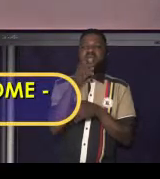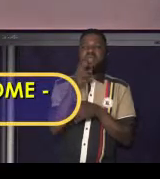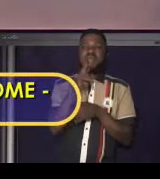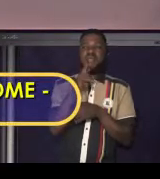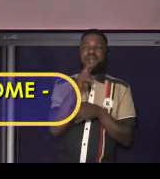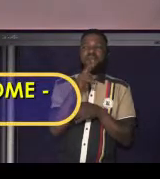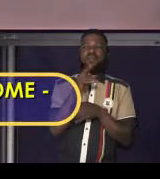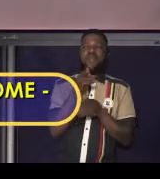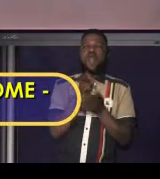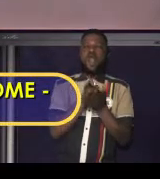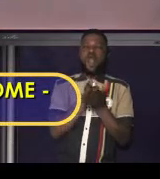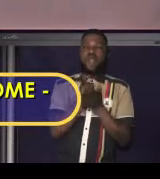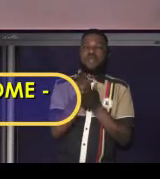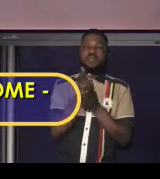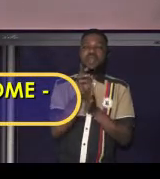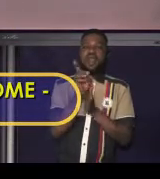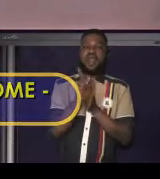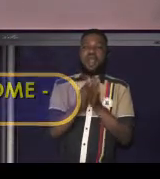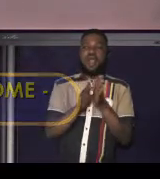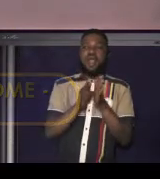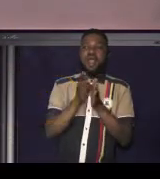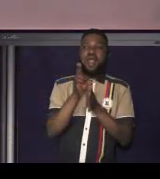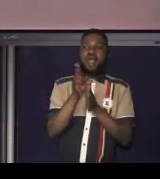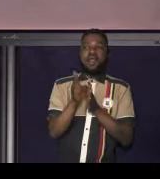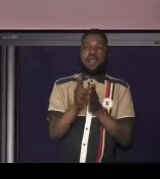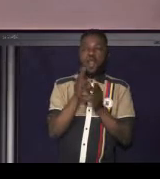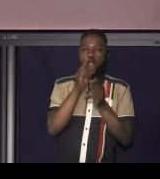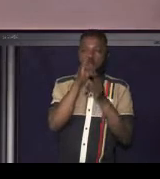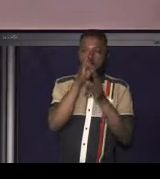Hair, honest,